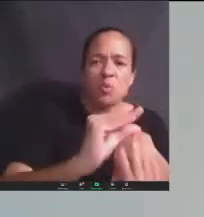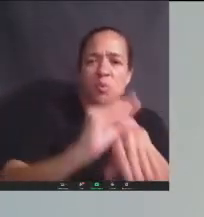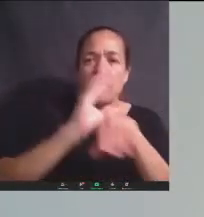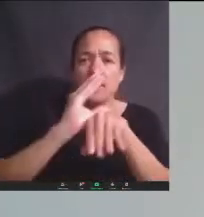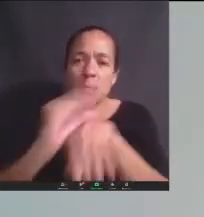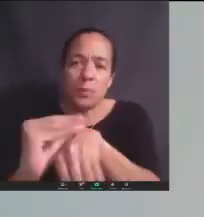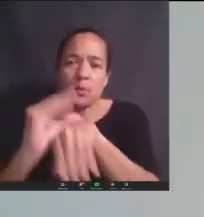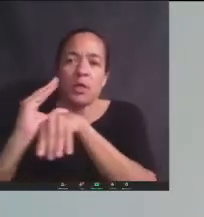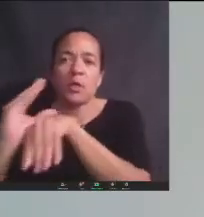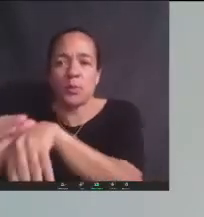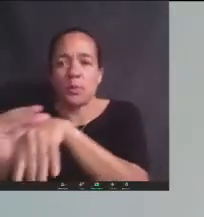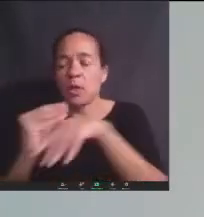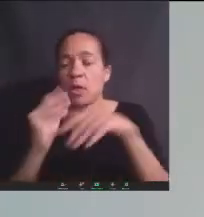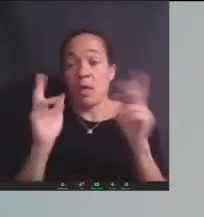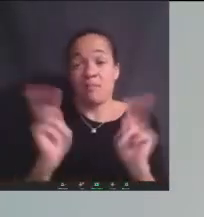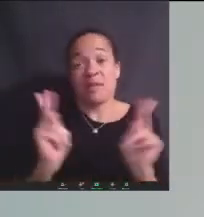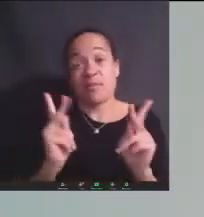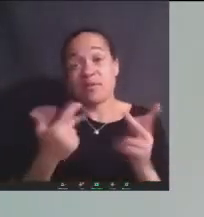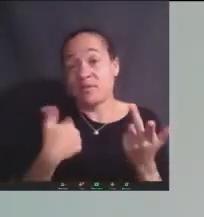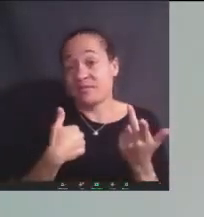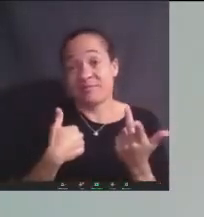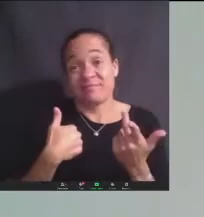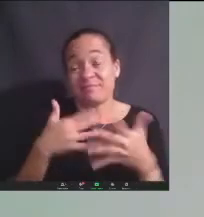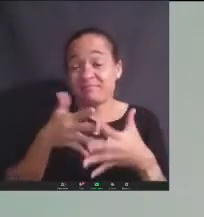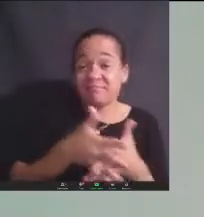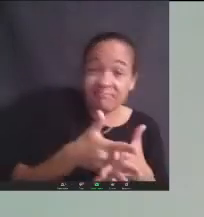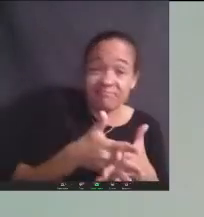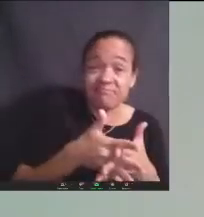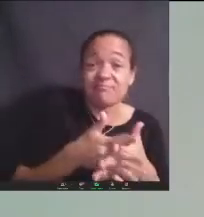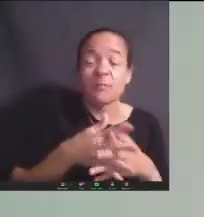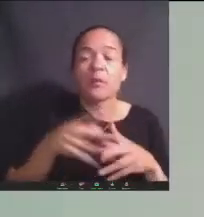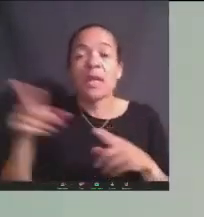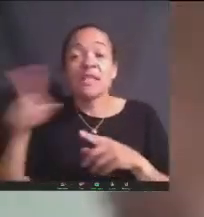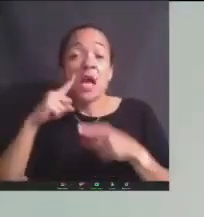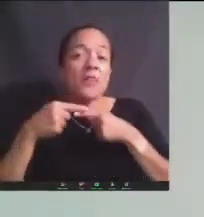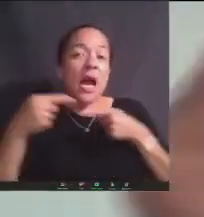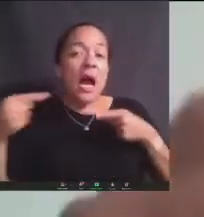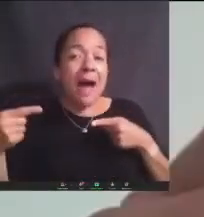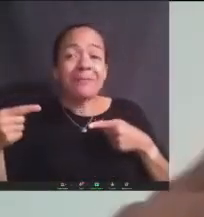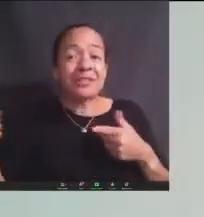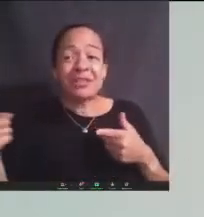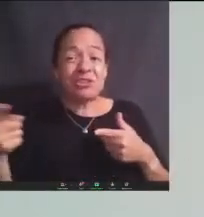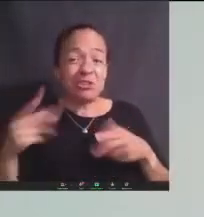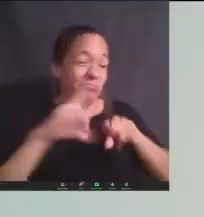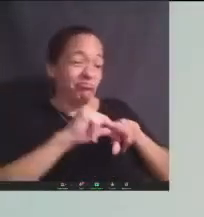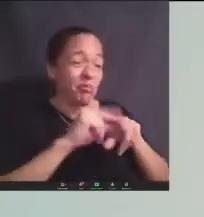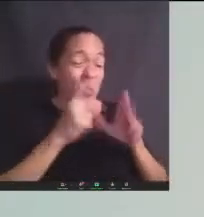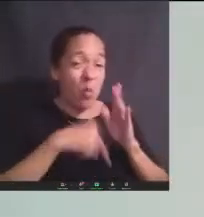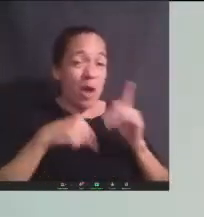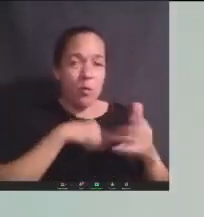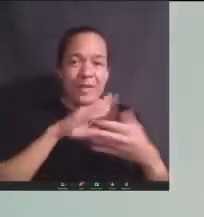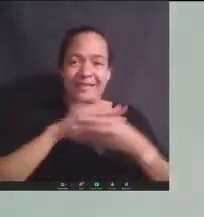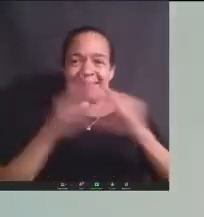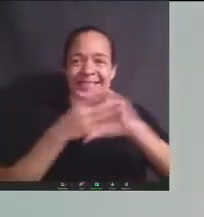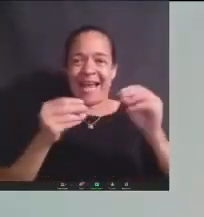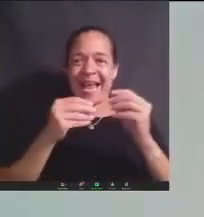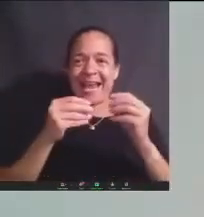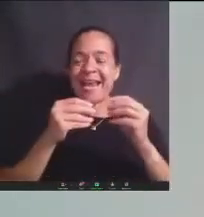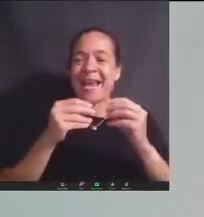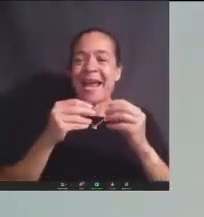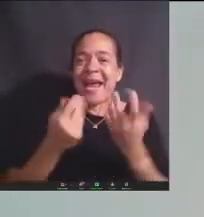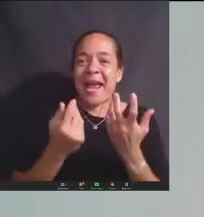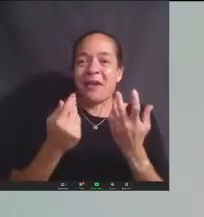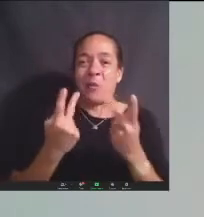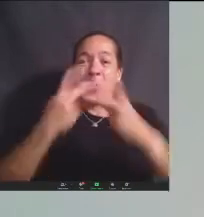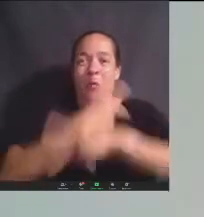denigrating people that the opposition really picks up what we says and sort of amplifies it even more, right? So for people who are